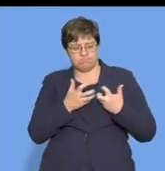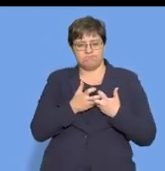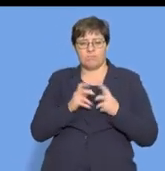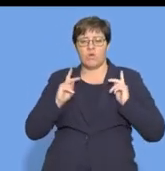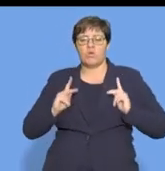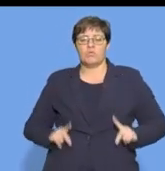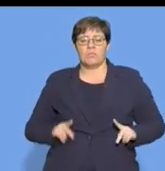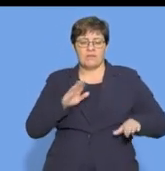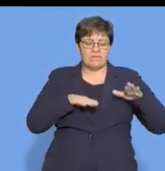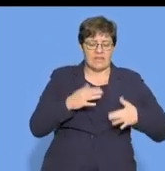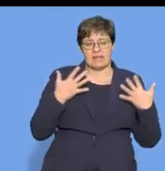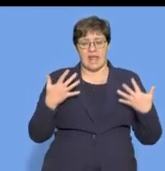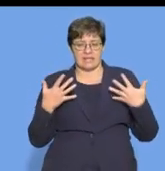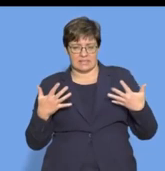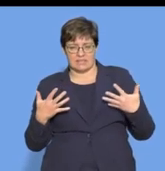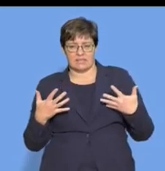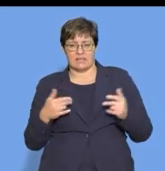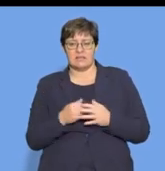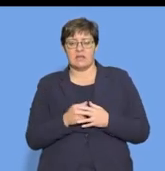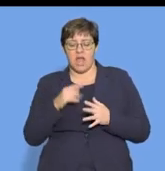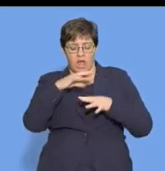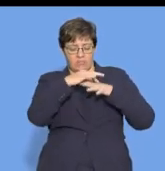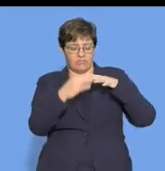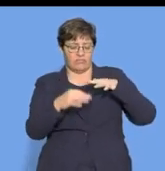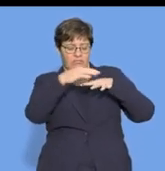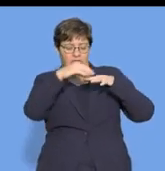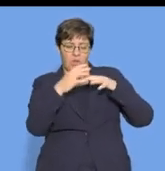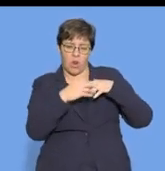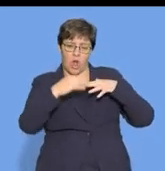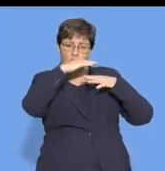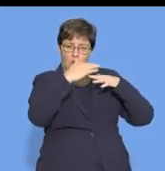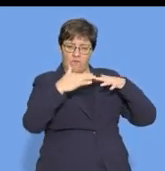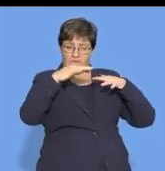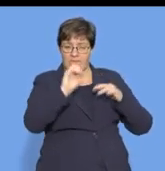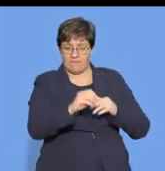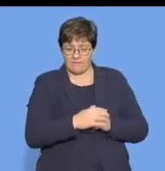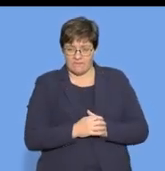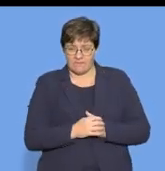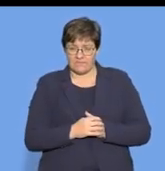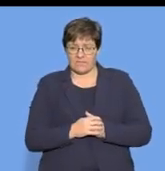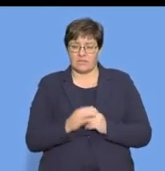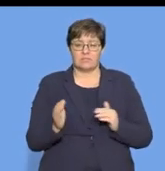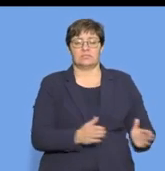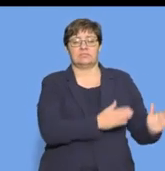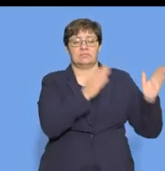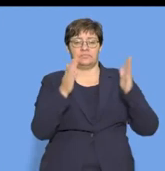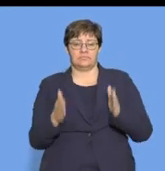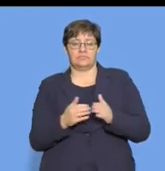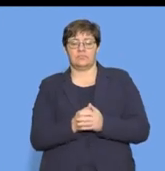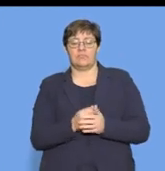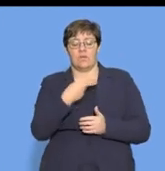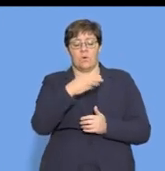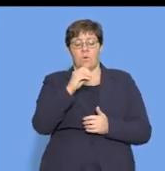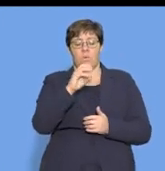more human-like feet and hands, and they had long curved fingers. Right, then